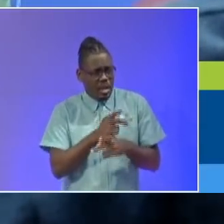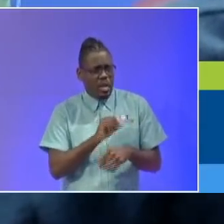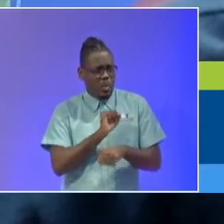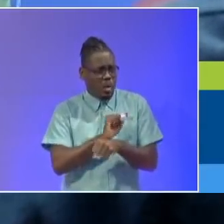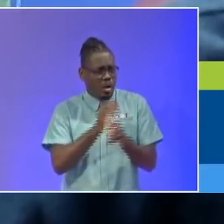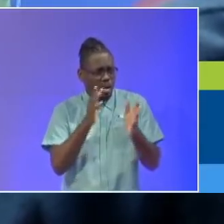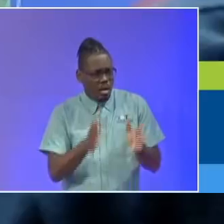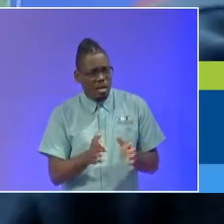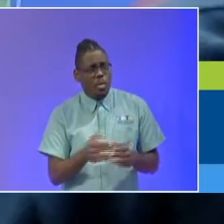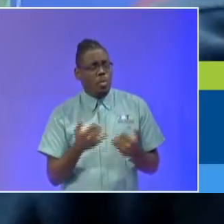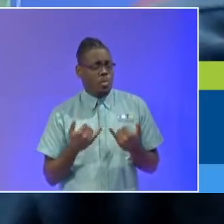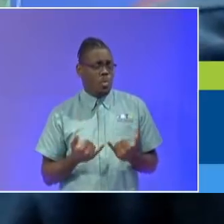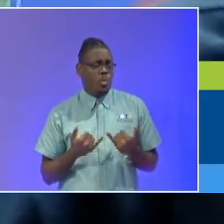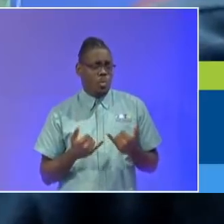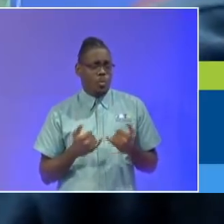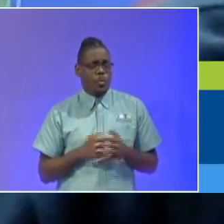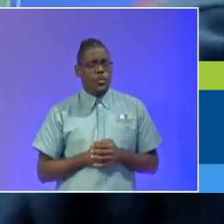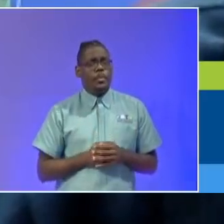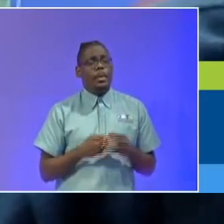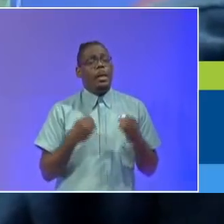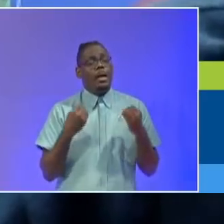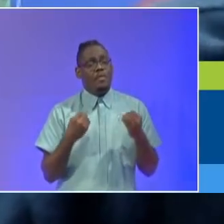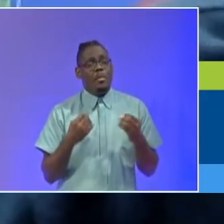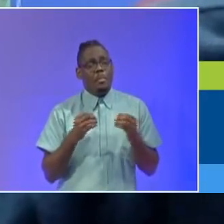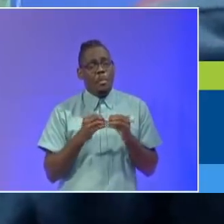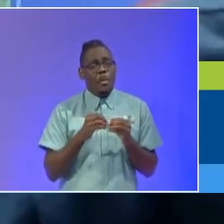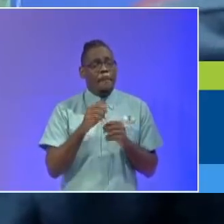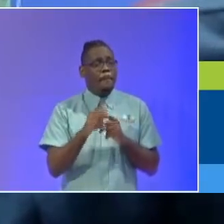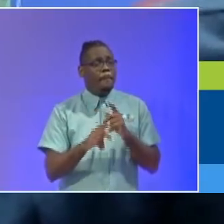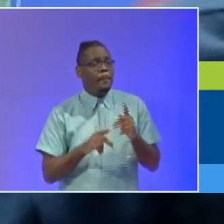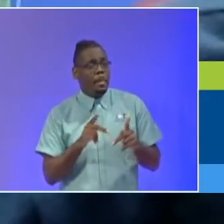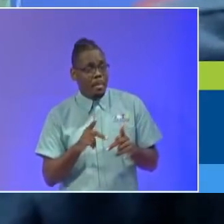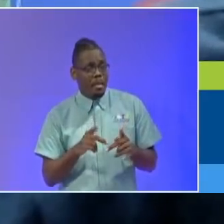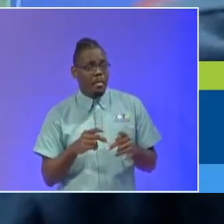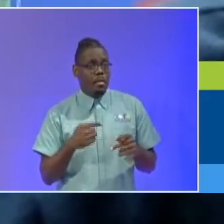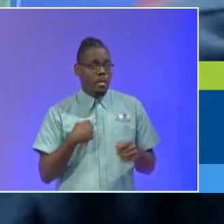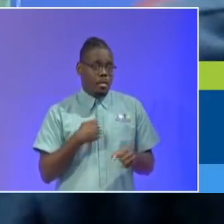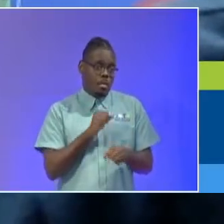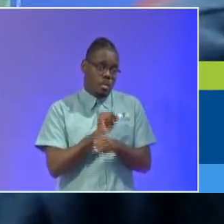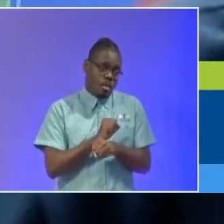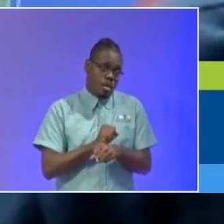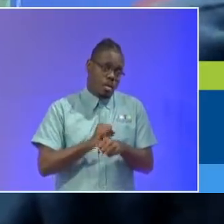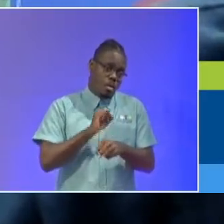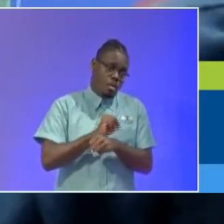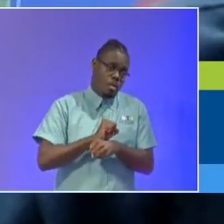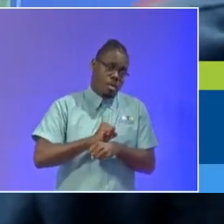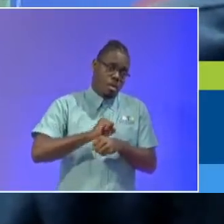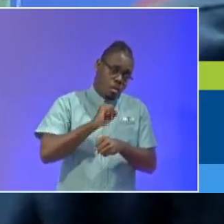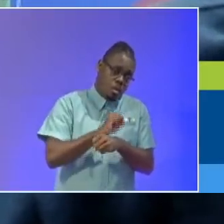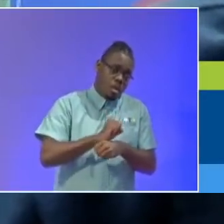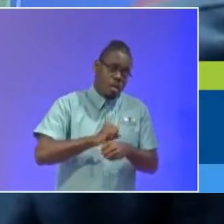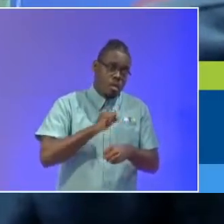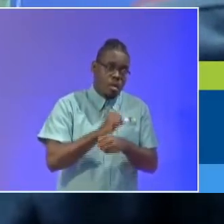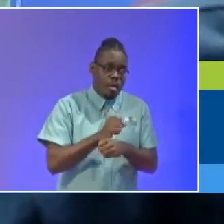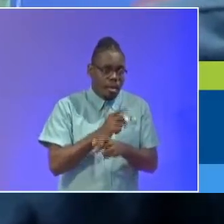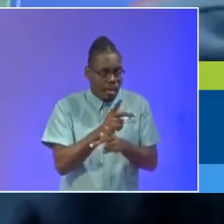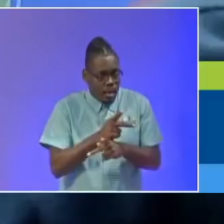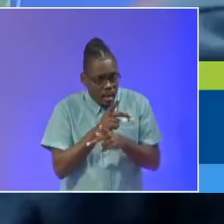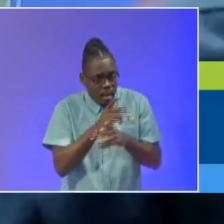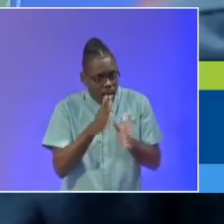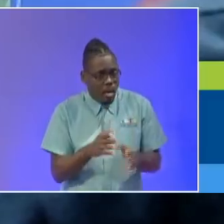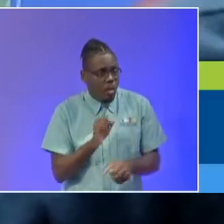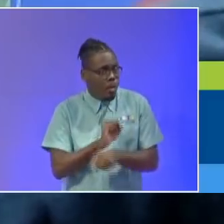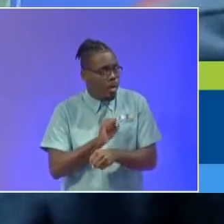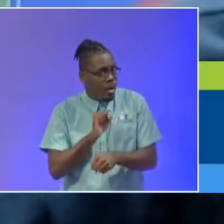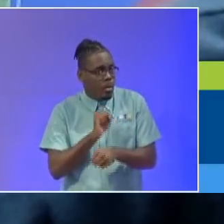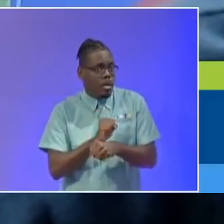not fatigued, or in terms of managing stress and things like that, because I would imagine that would be a very important part